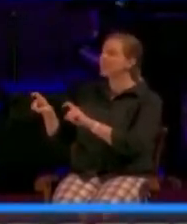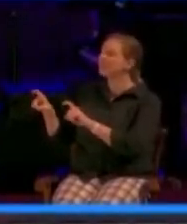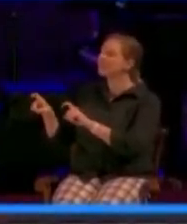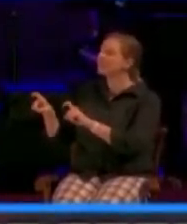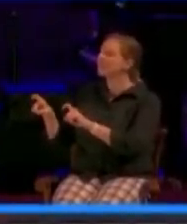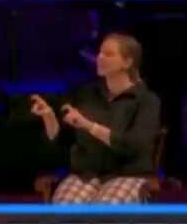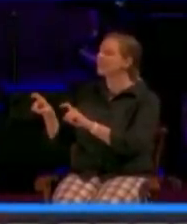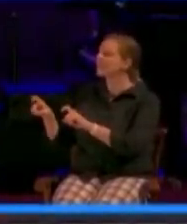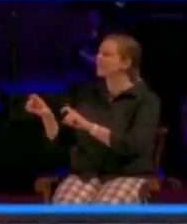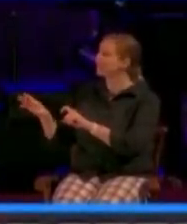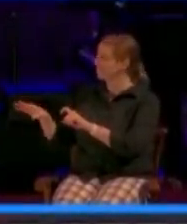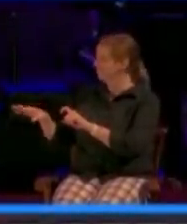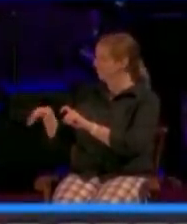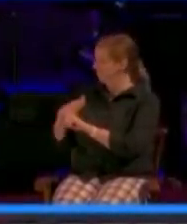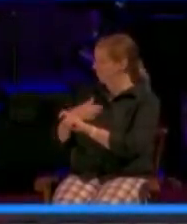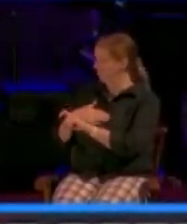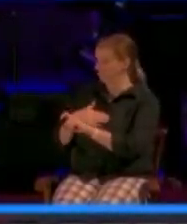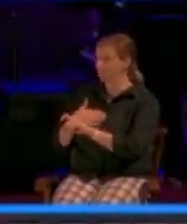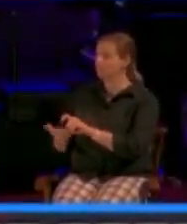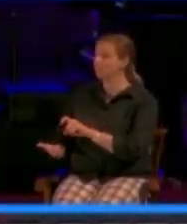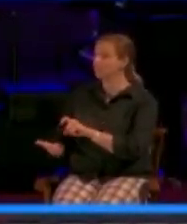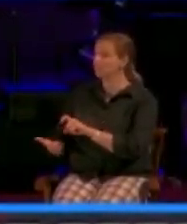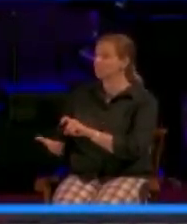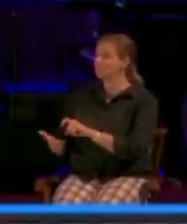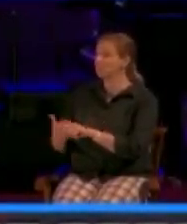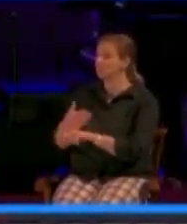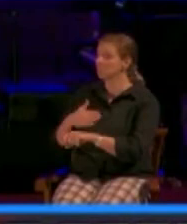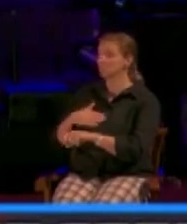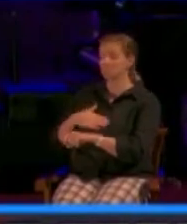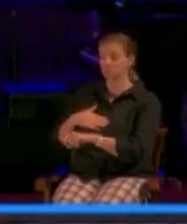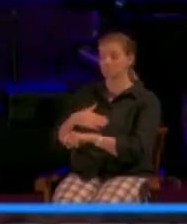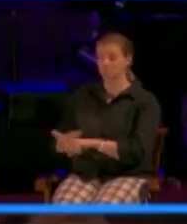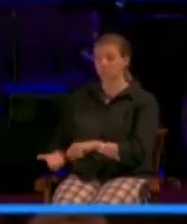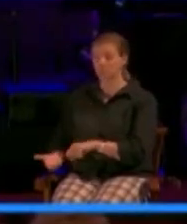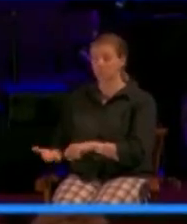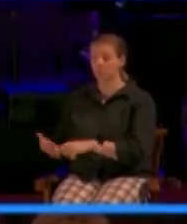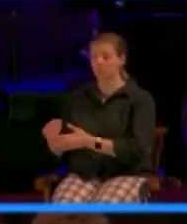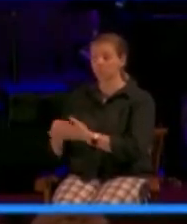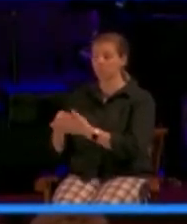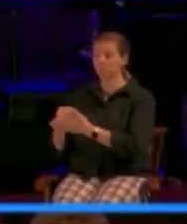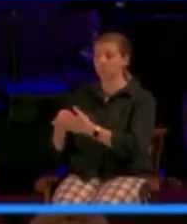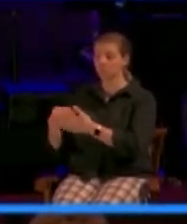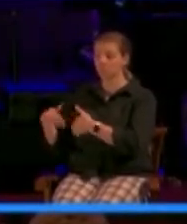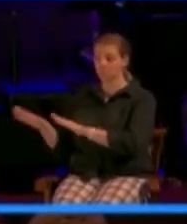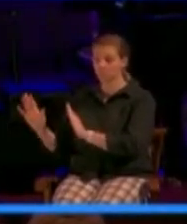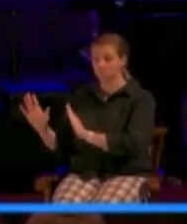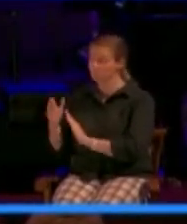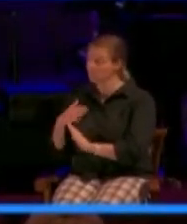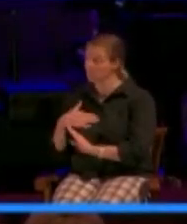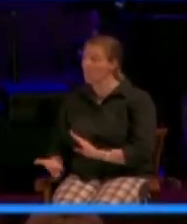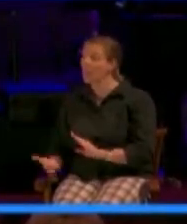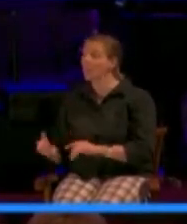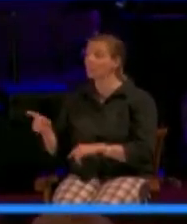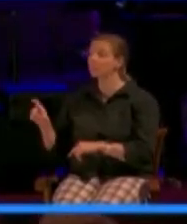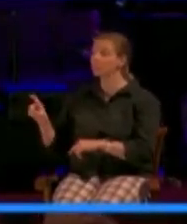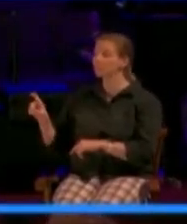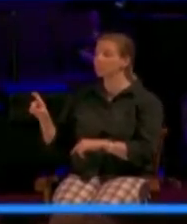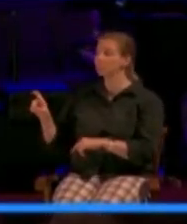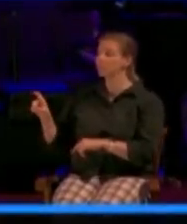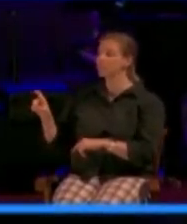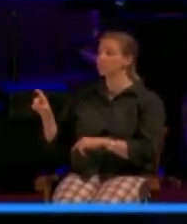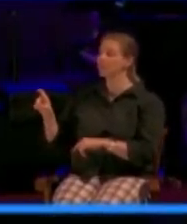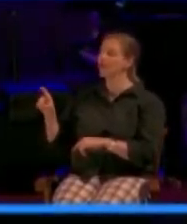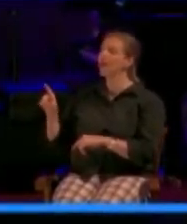hey, you know what? Now, I didn't really mean that literally. You don't have to really give it away. It's okay. You can keep it. You just have to be willing to give it